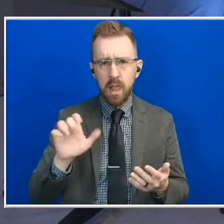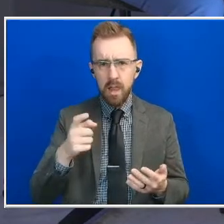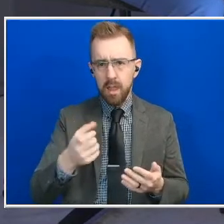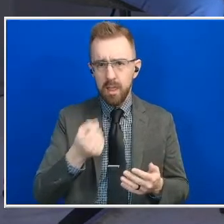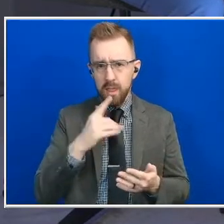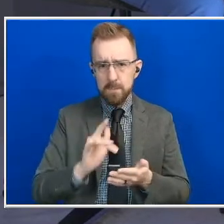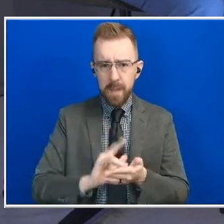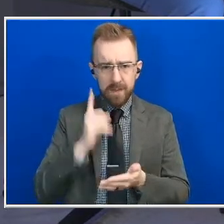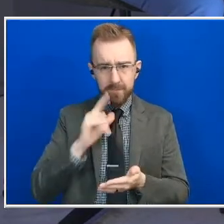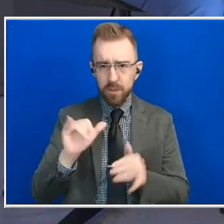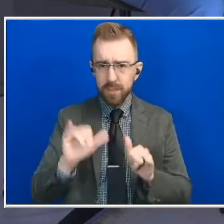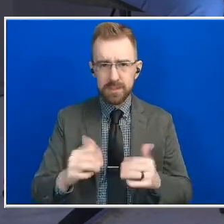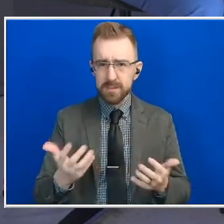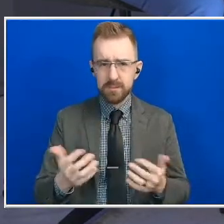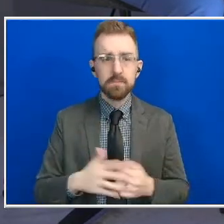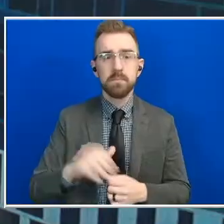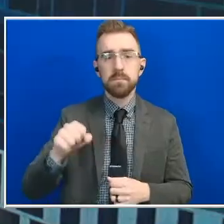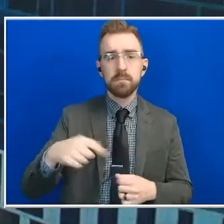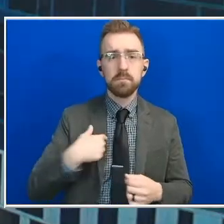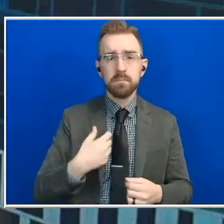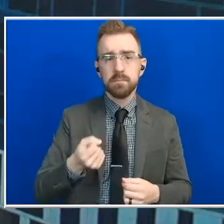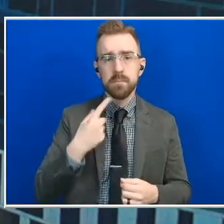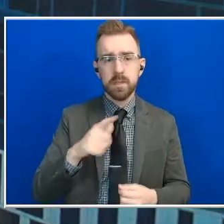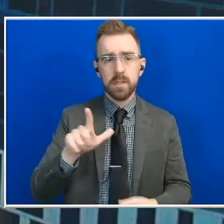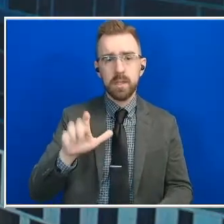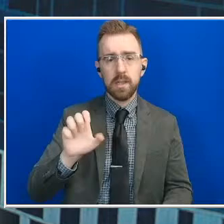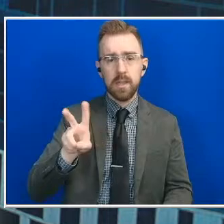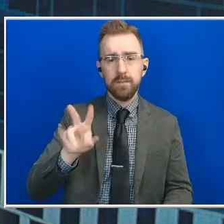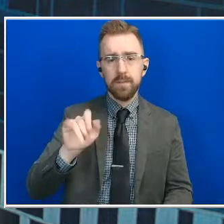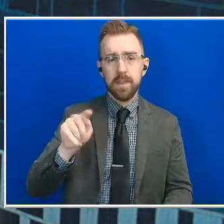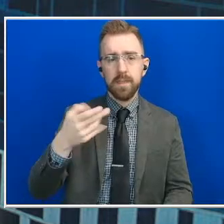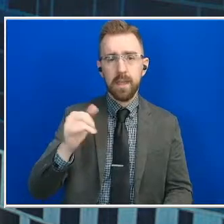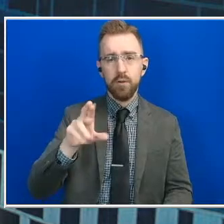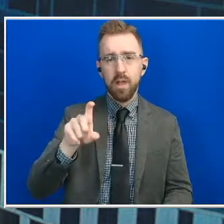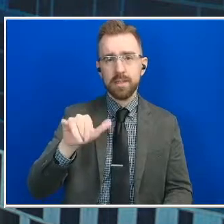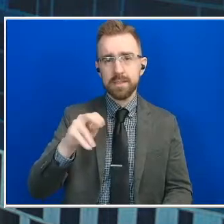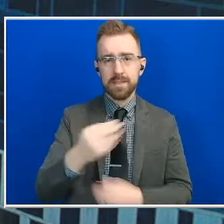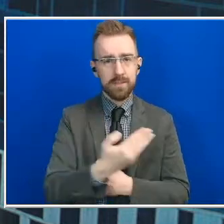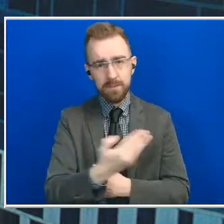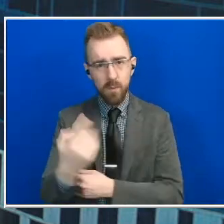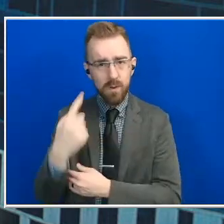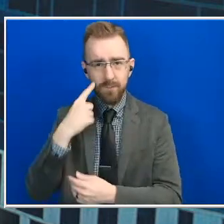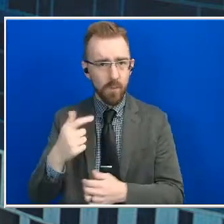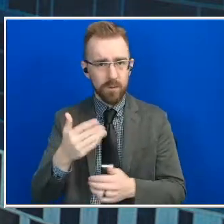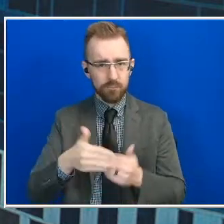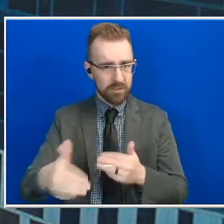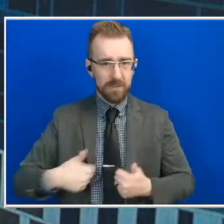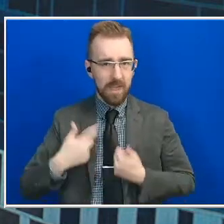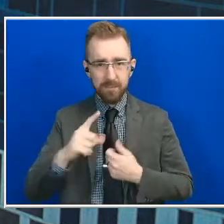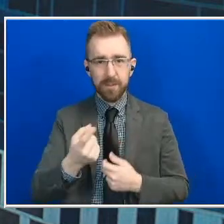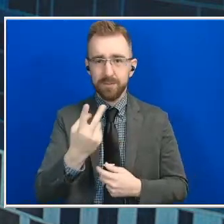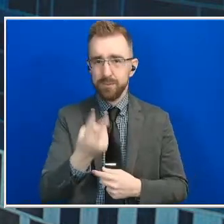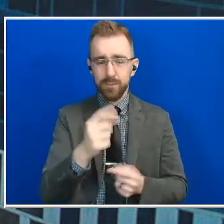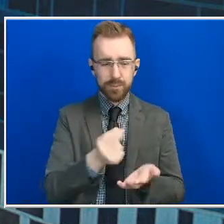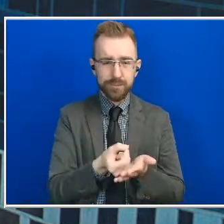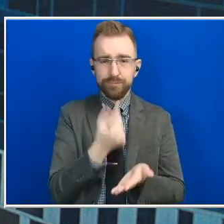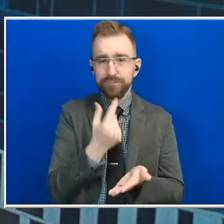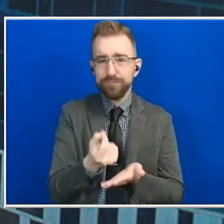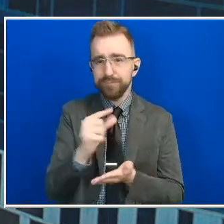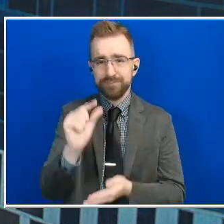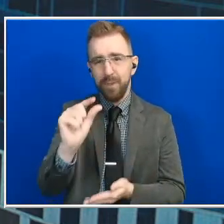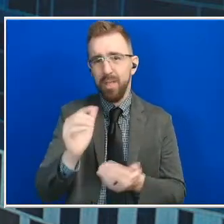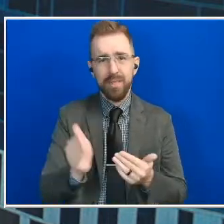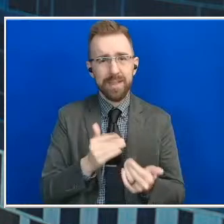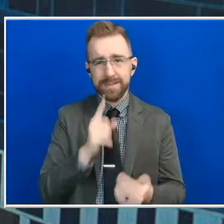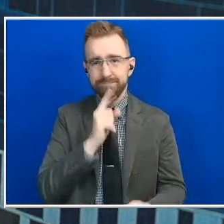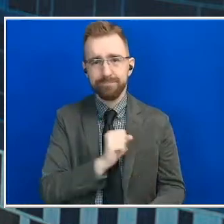this? Yeah, I get to take levothyroxine every morning for the rest of my life. But they're 2 tiny little pills, easy peasy. The biggest impact on my life is that I have to wait to have